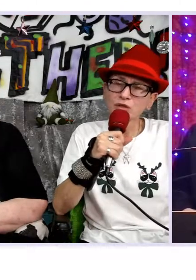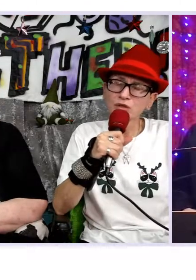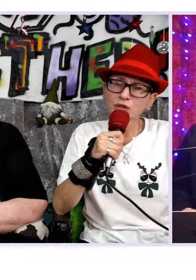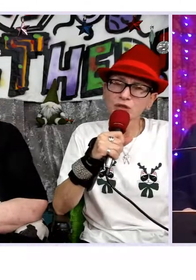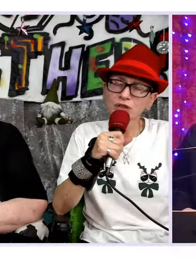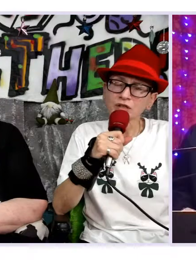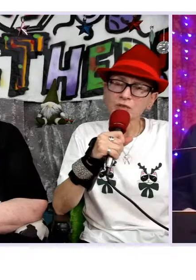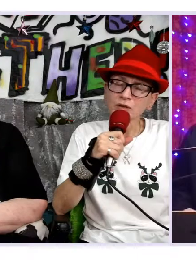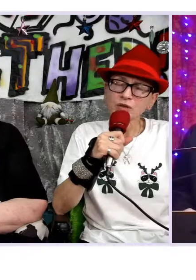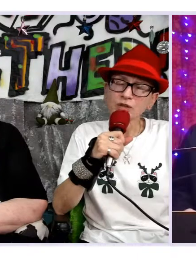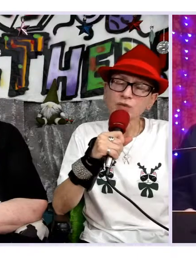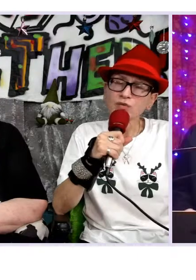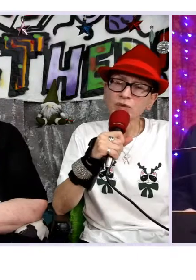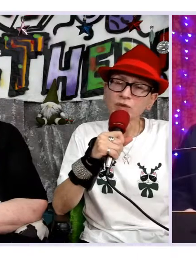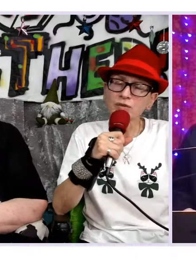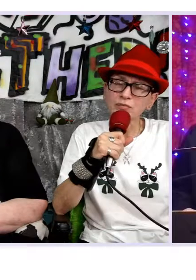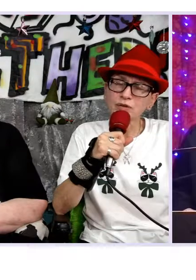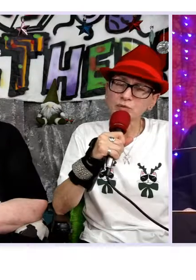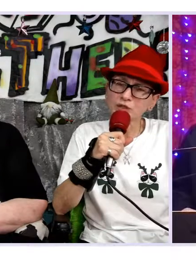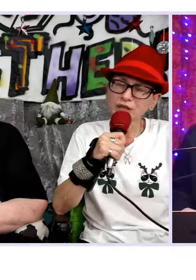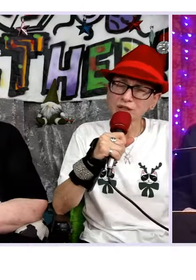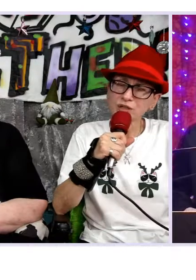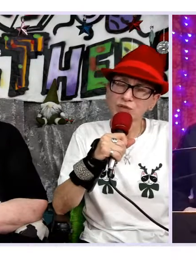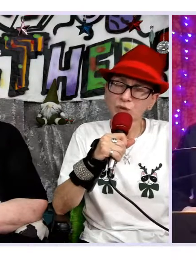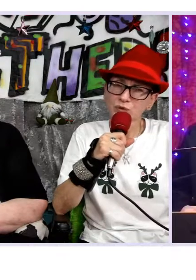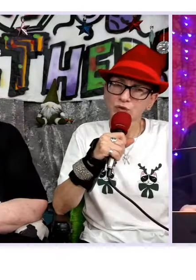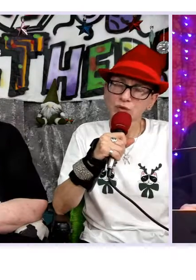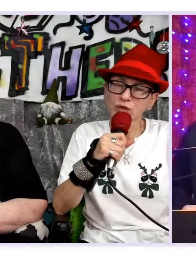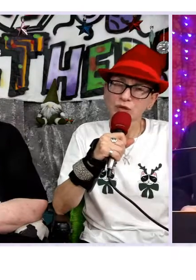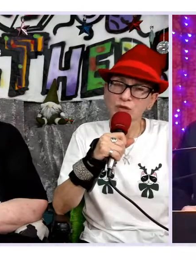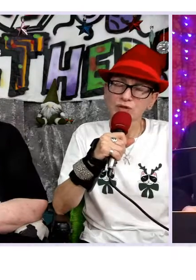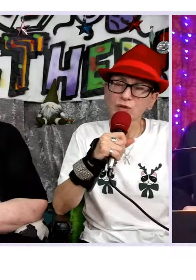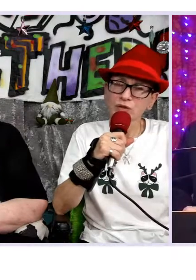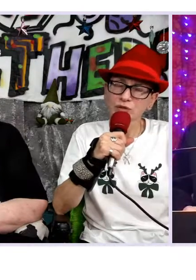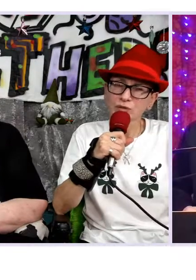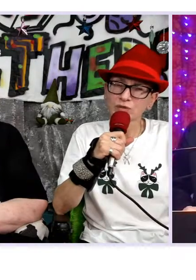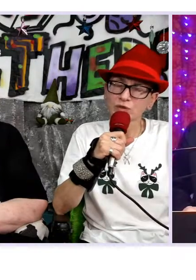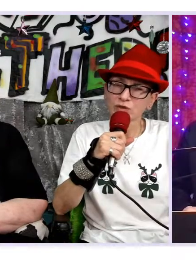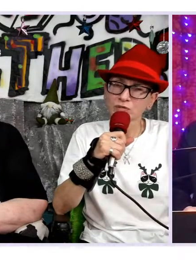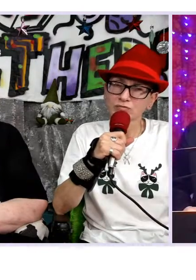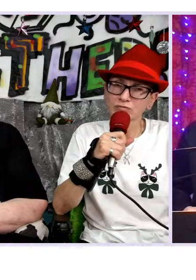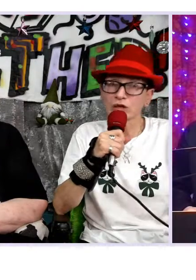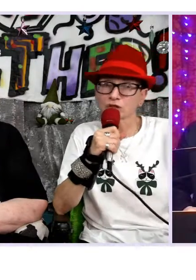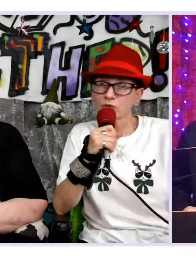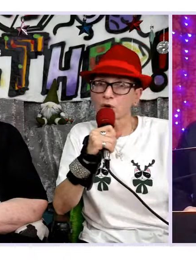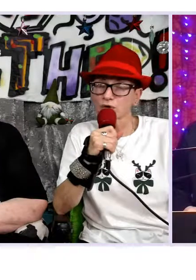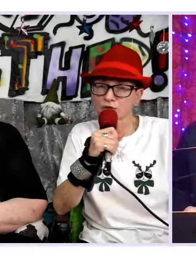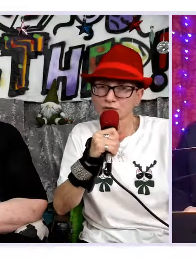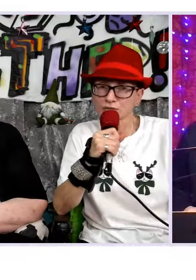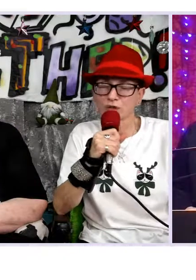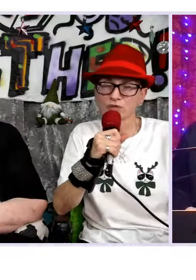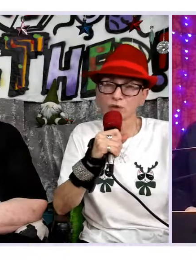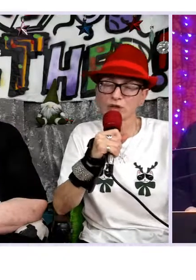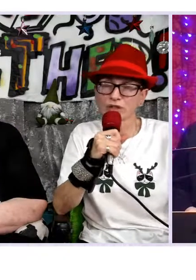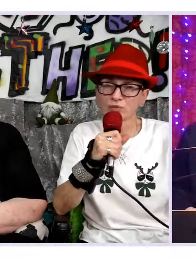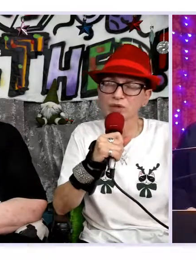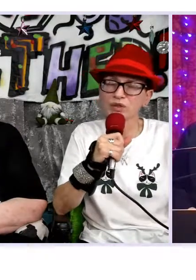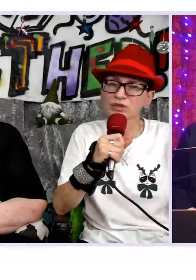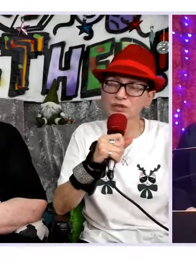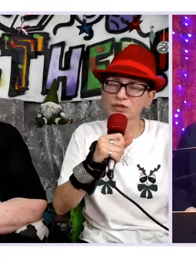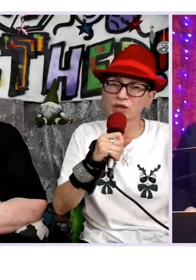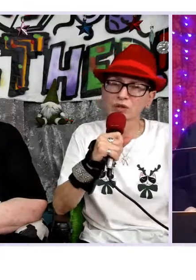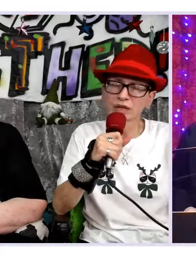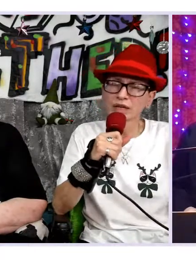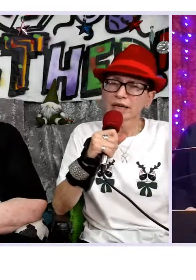about judging, and it's been, you know, it's all very subjective ultimately. It's not like something like squash where you've got clear